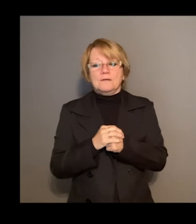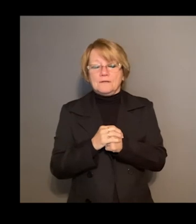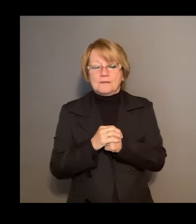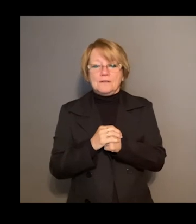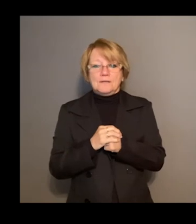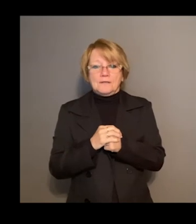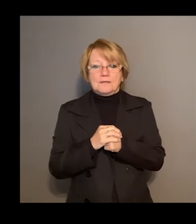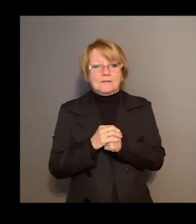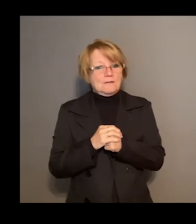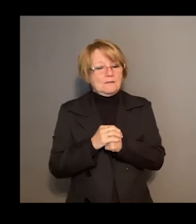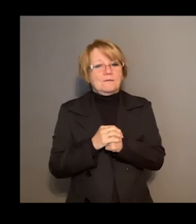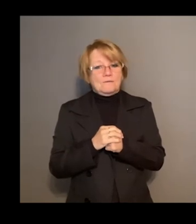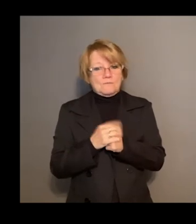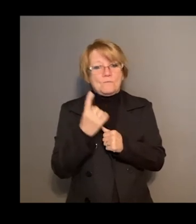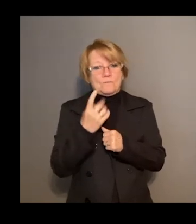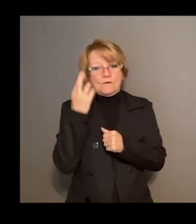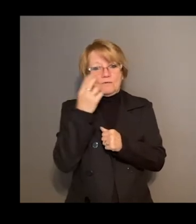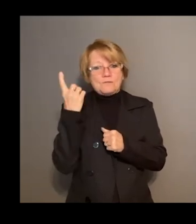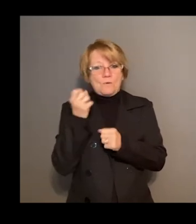year.